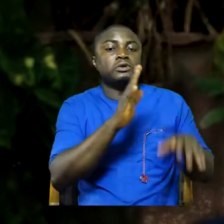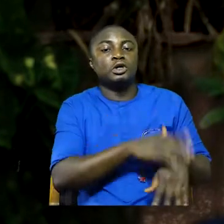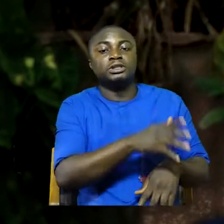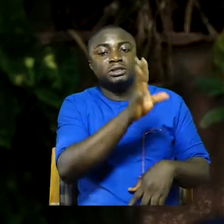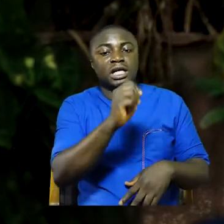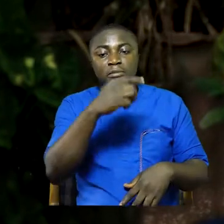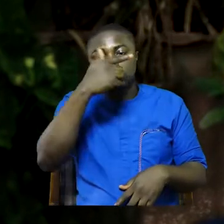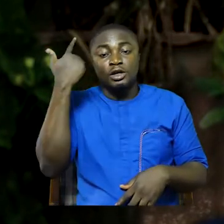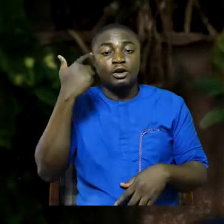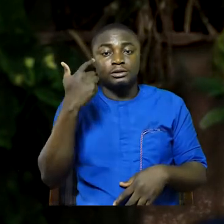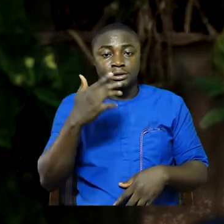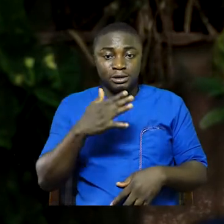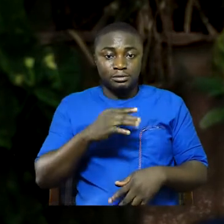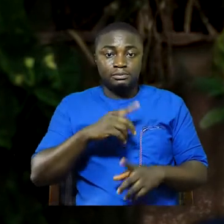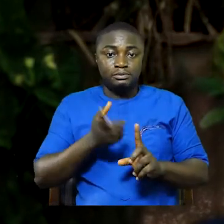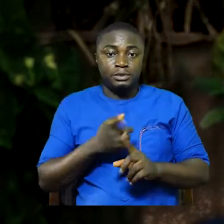pay attention to them.